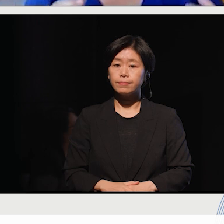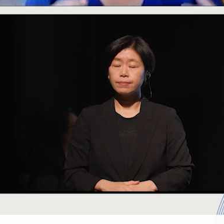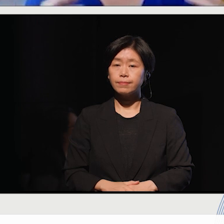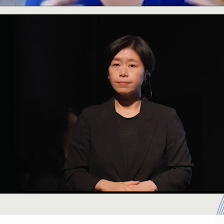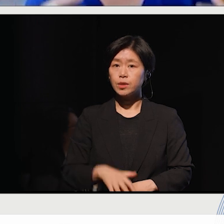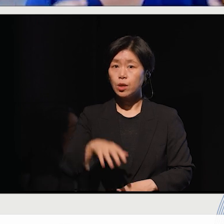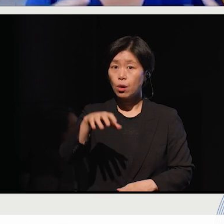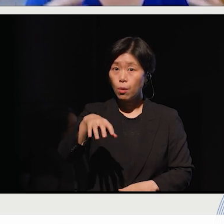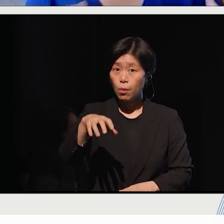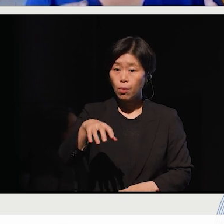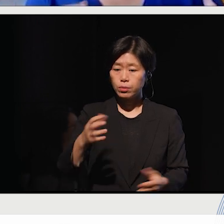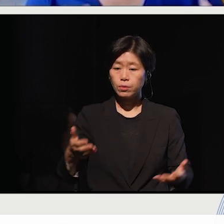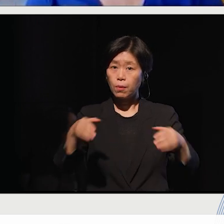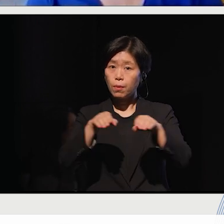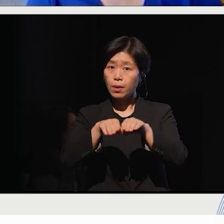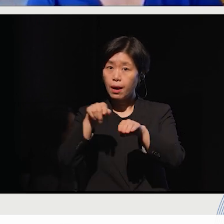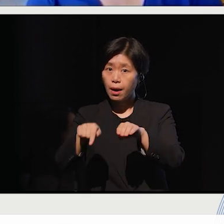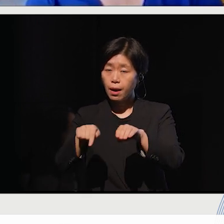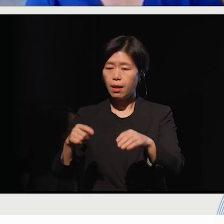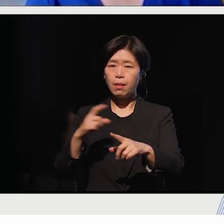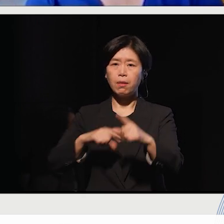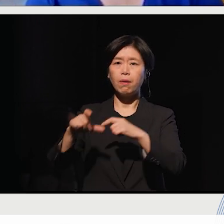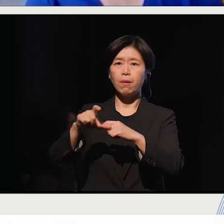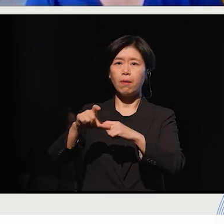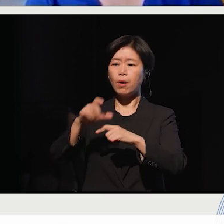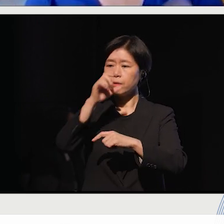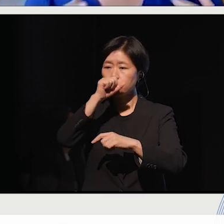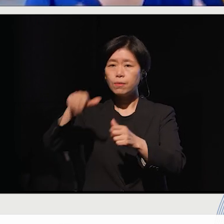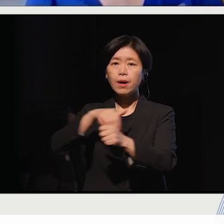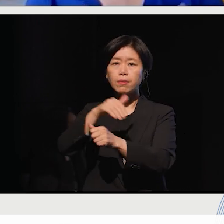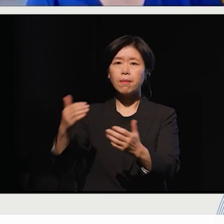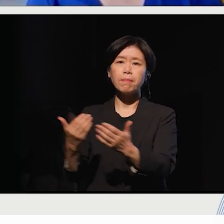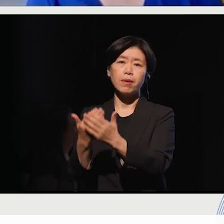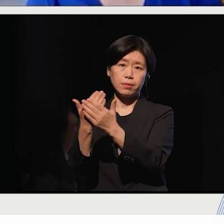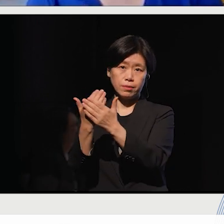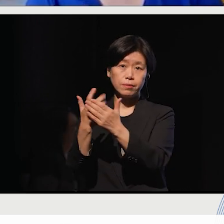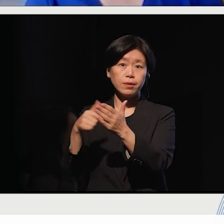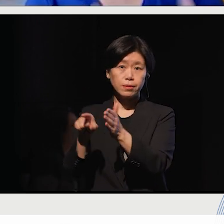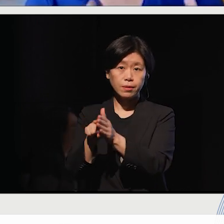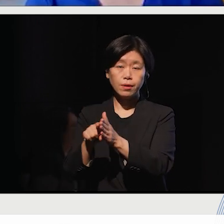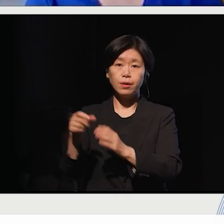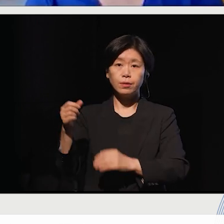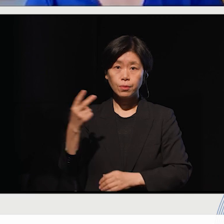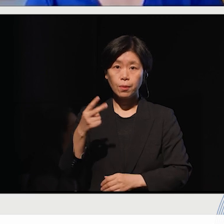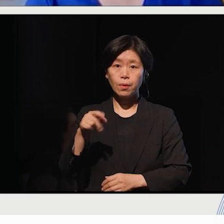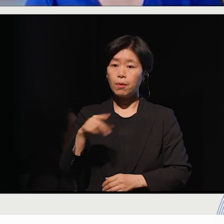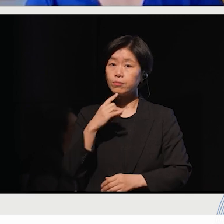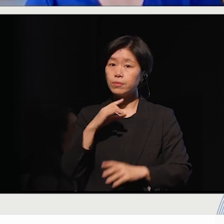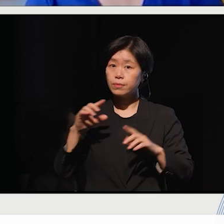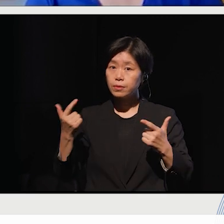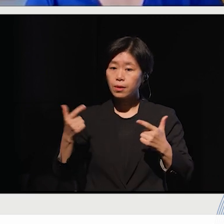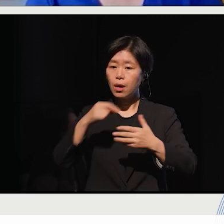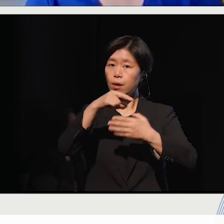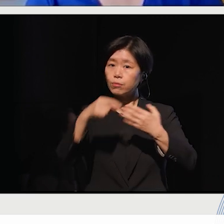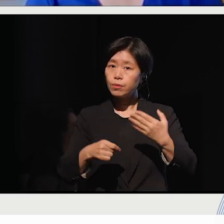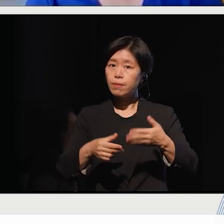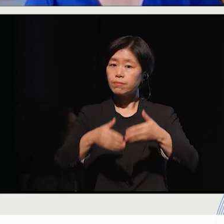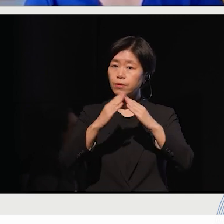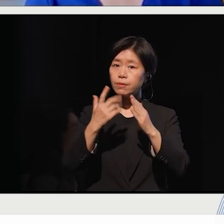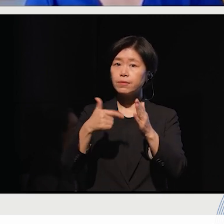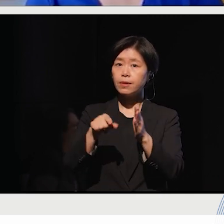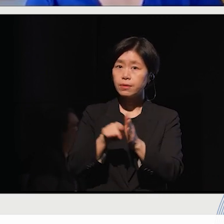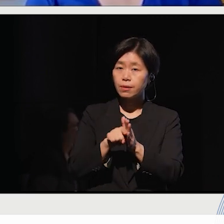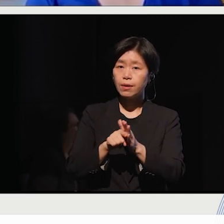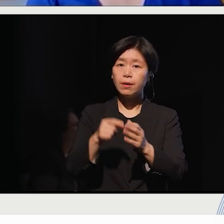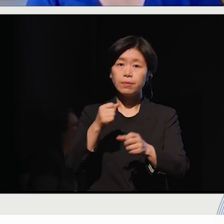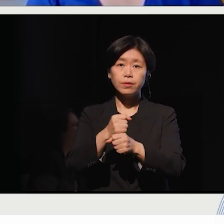physical space and better physical experiences, but also design our programs. And then in the United States,